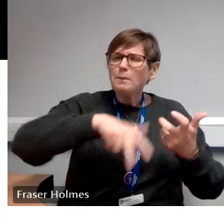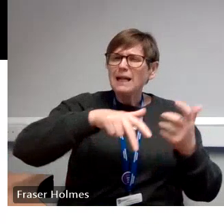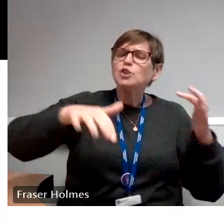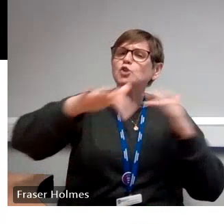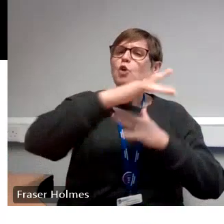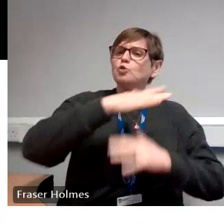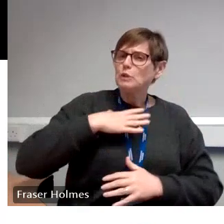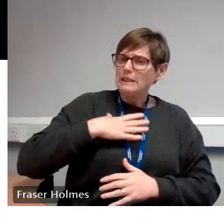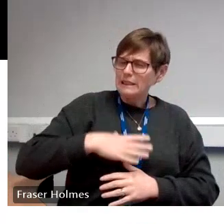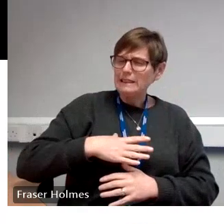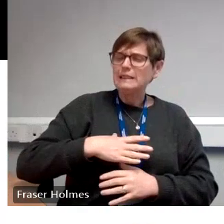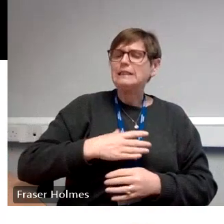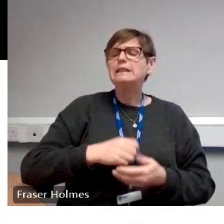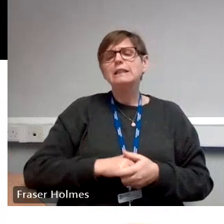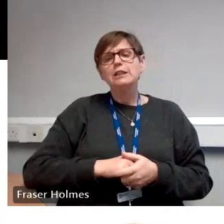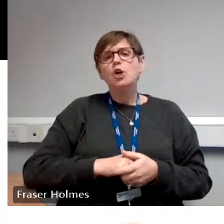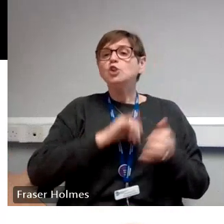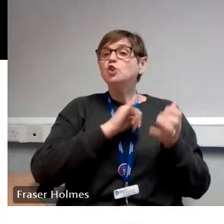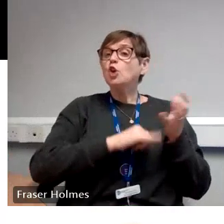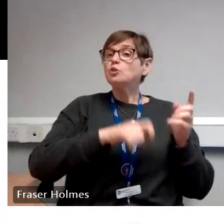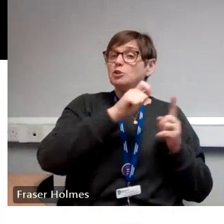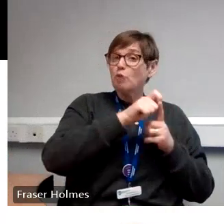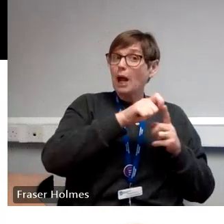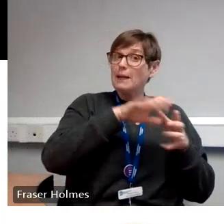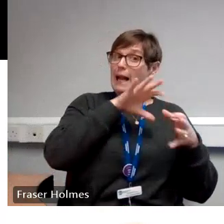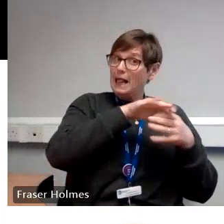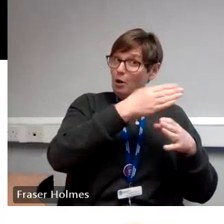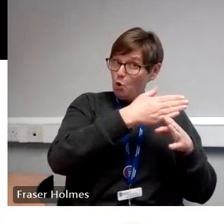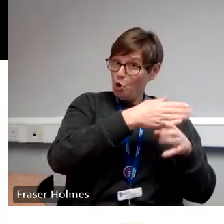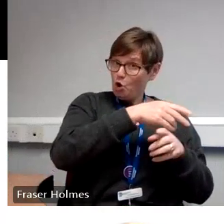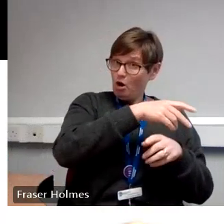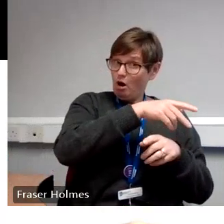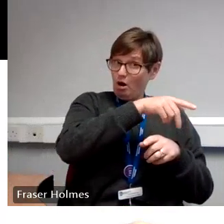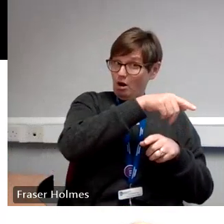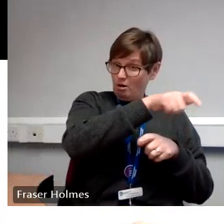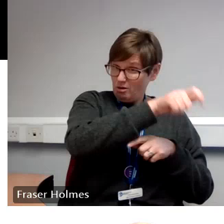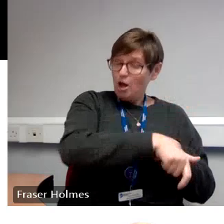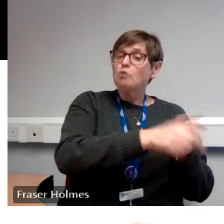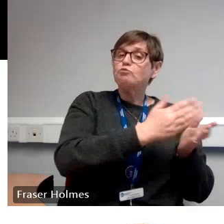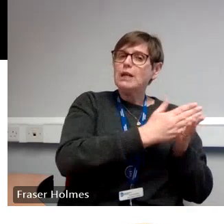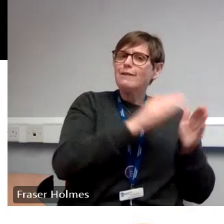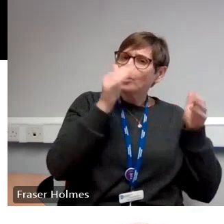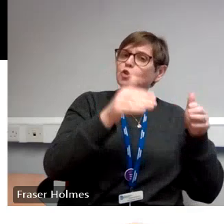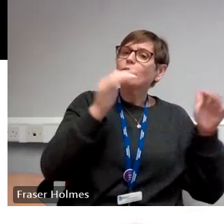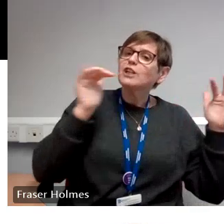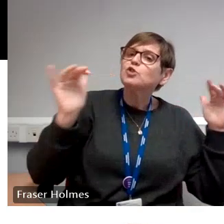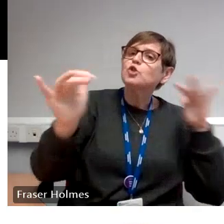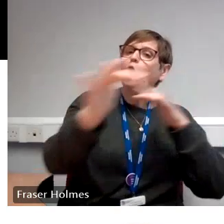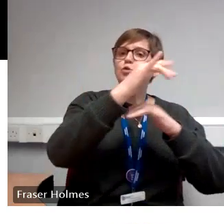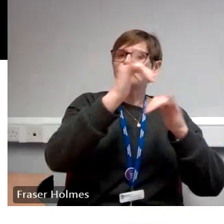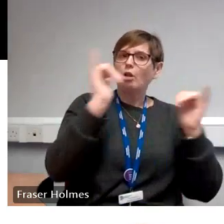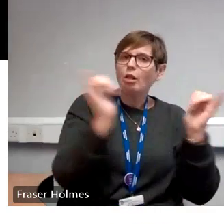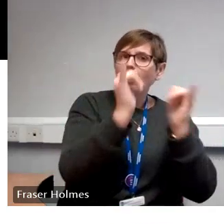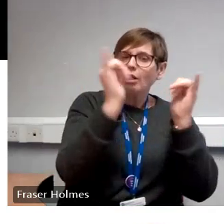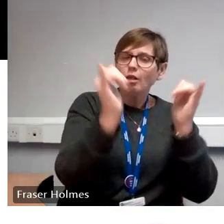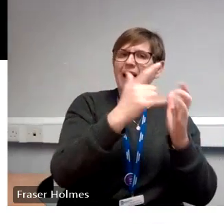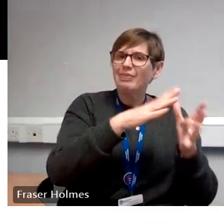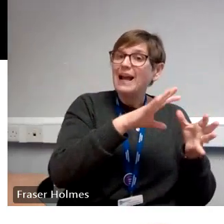of what we have to remember with social prescribing link workers is we're looking at the social side of things and the linking, and